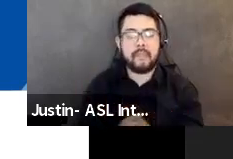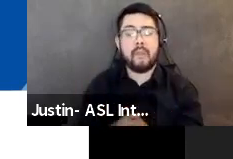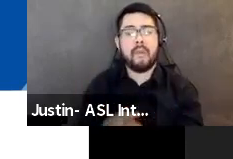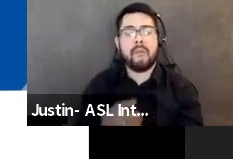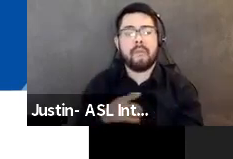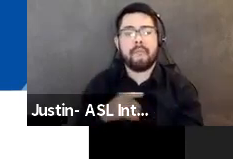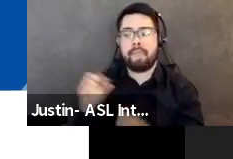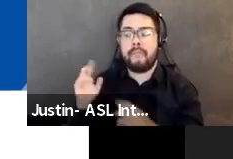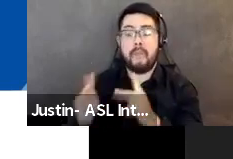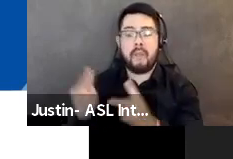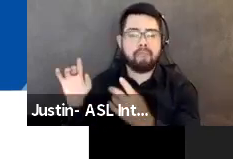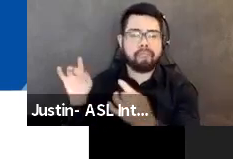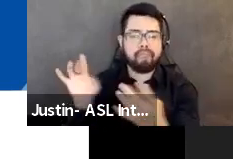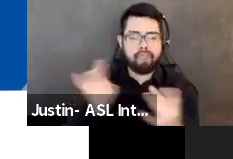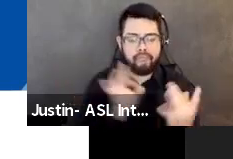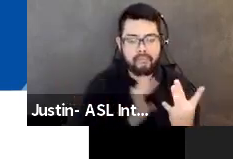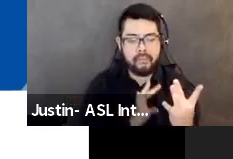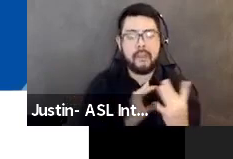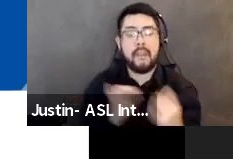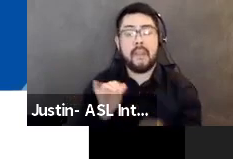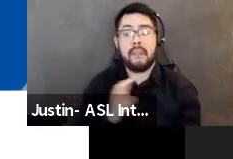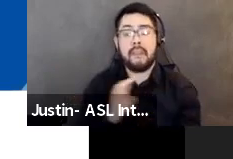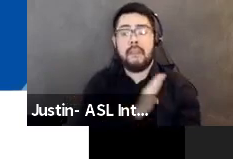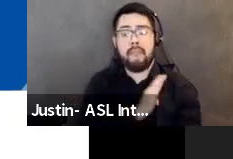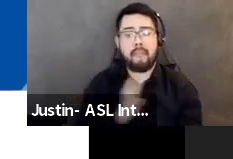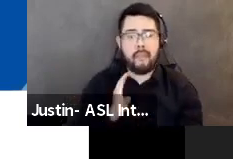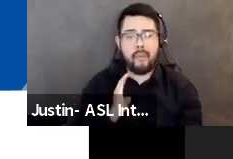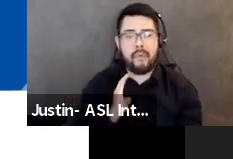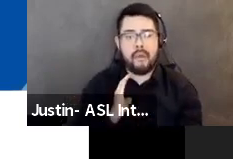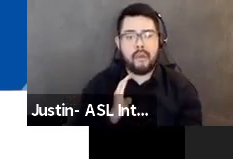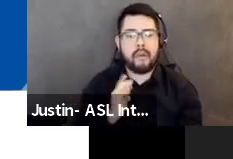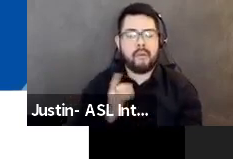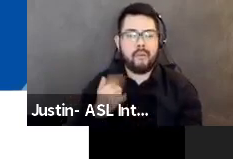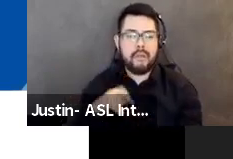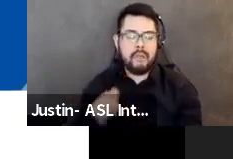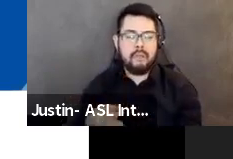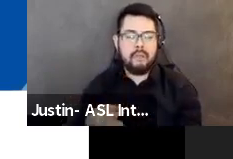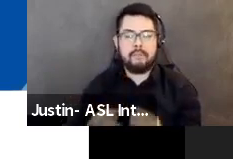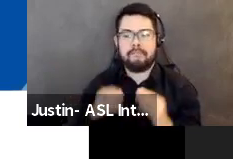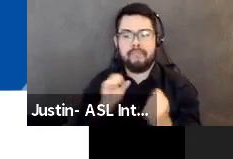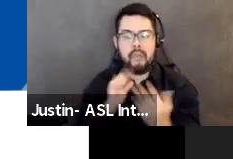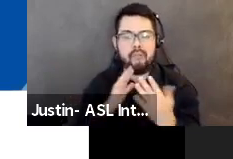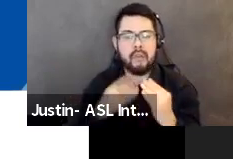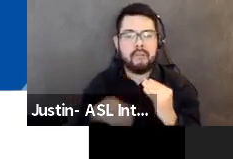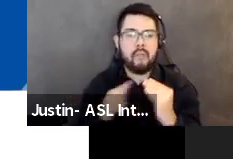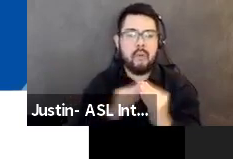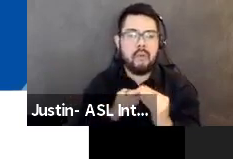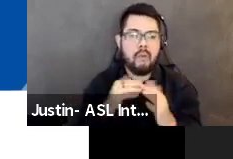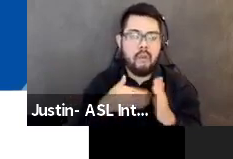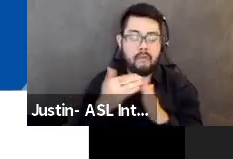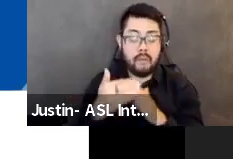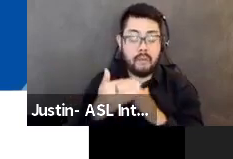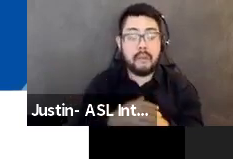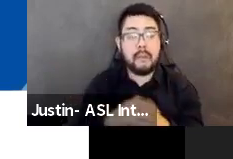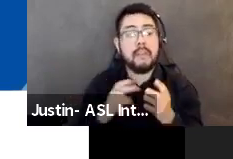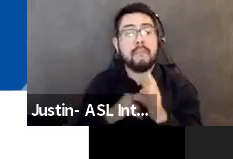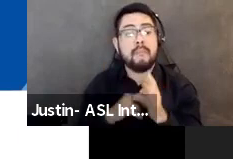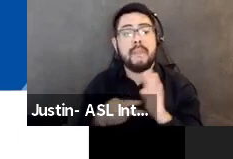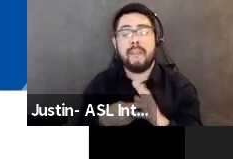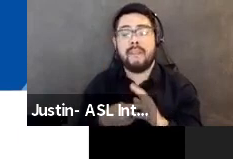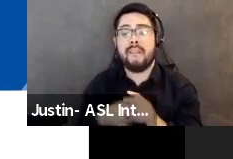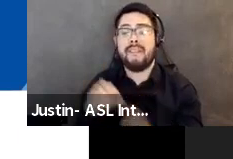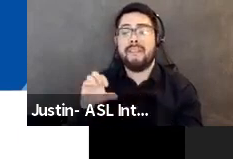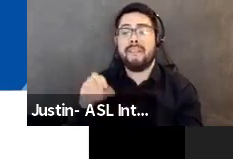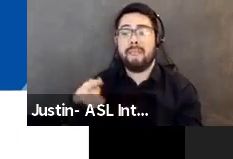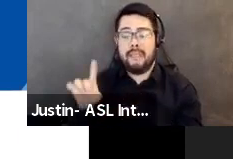is something that the board wants to hear about more frequently and in order to do that we're going to be meeting with cpd